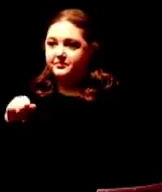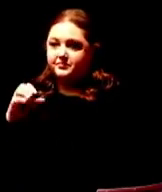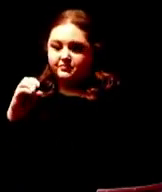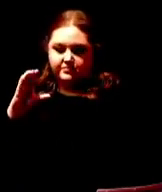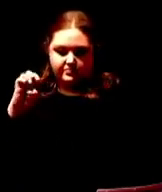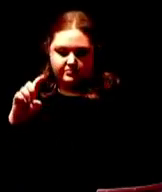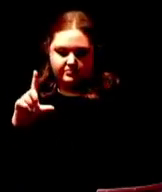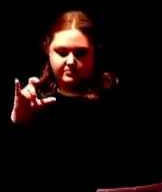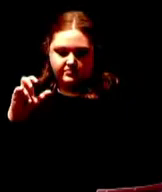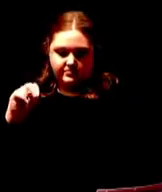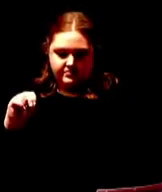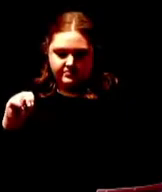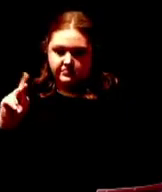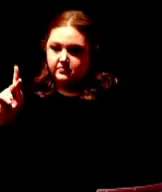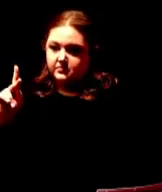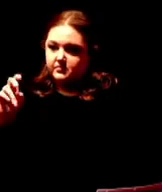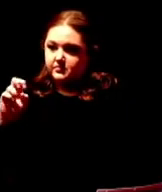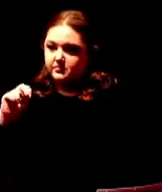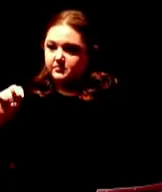Jocelyn Kennedy.